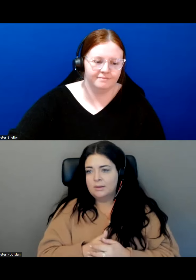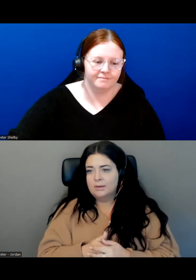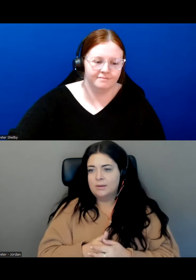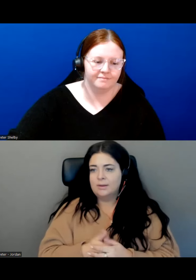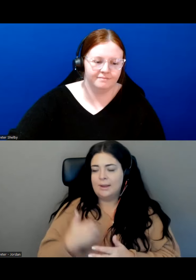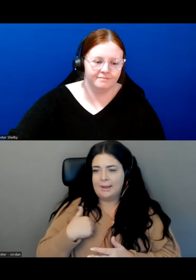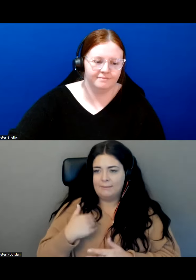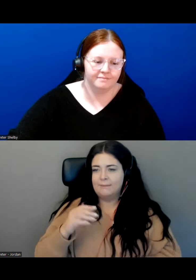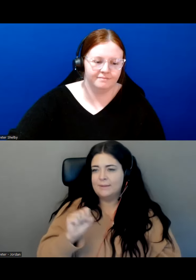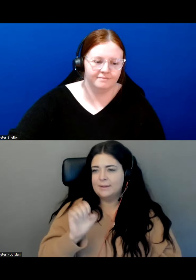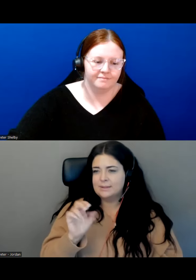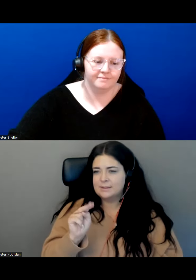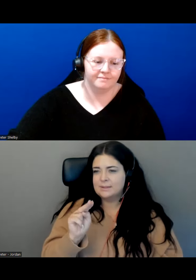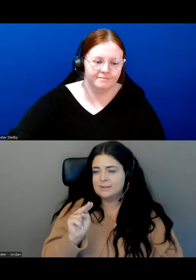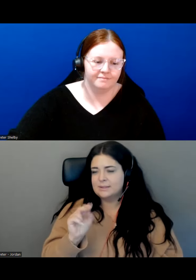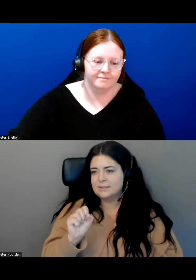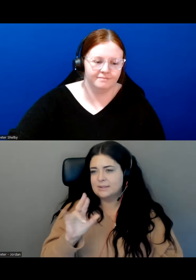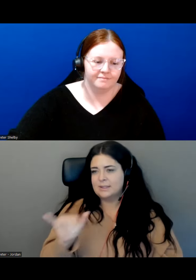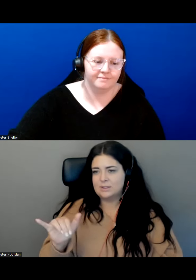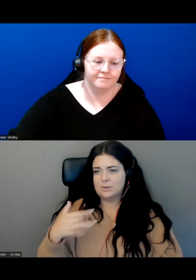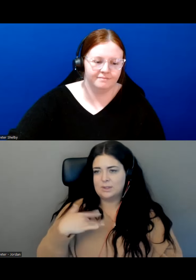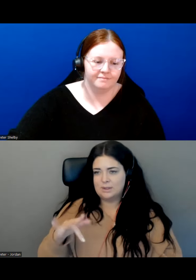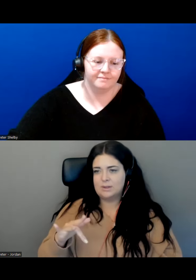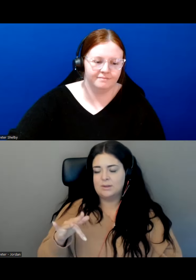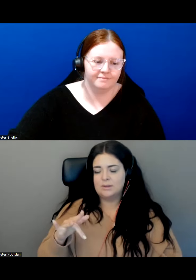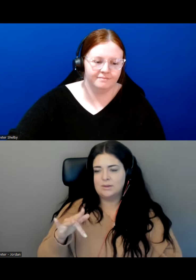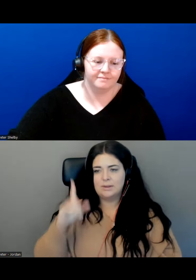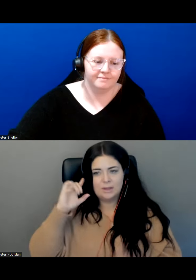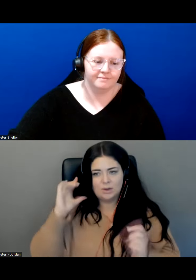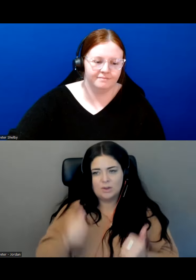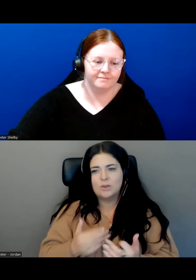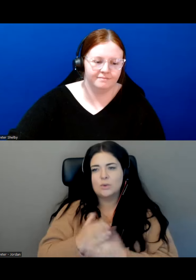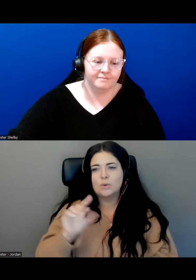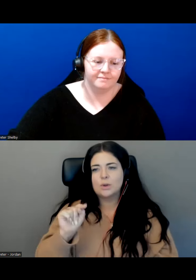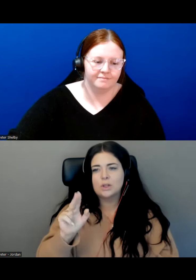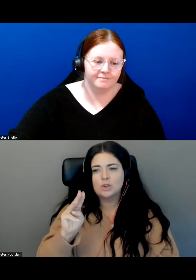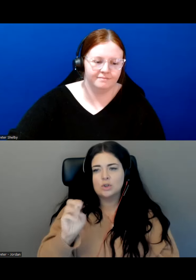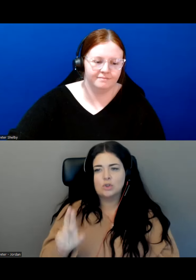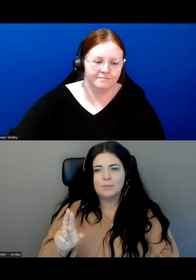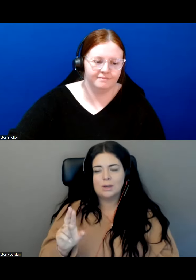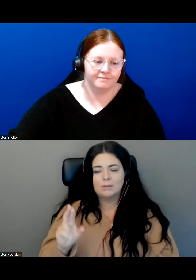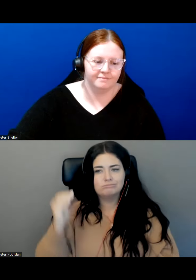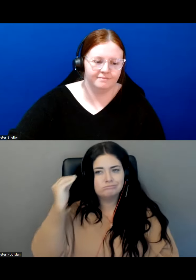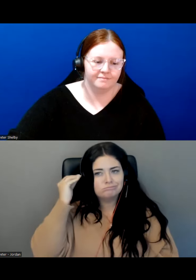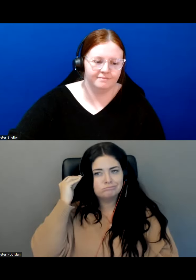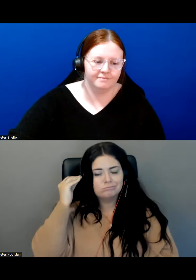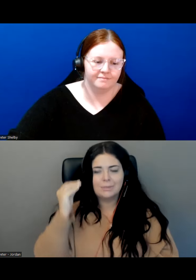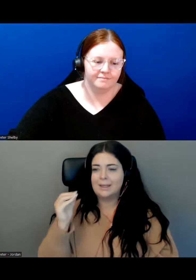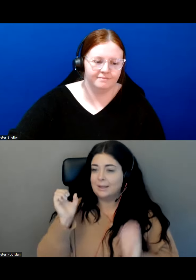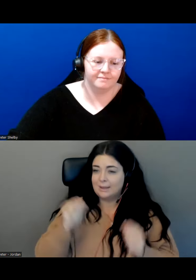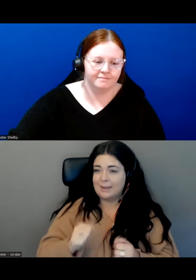sensory neural hearing loss from an auditory tumor. Sometimes it's very well treated with a hearing